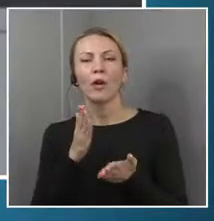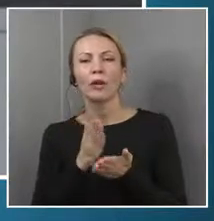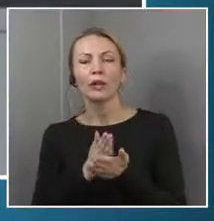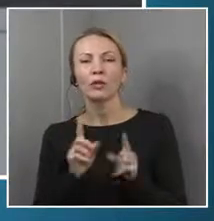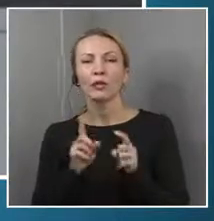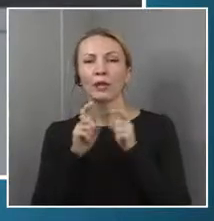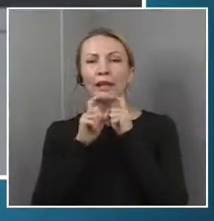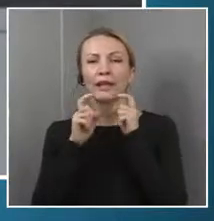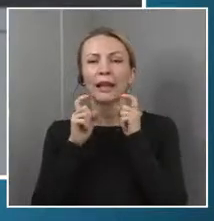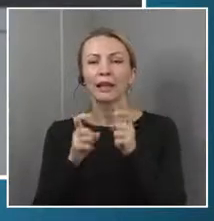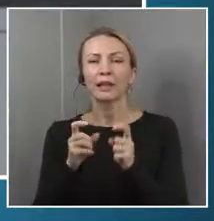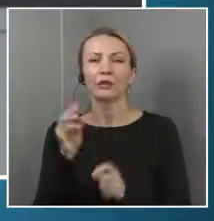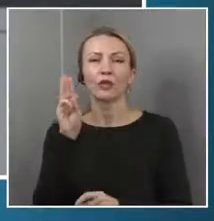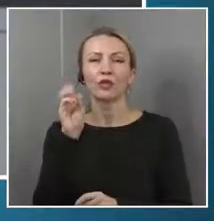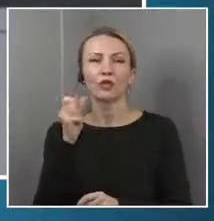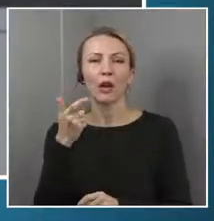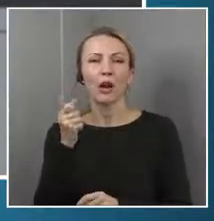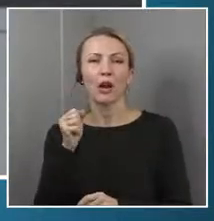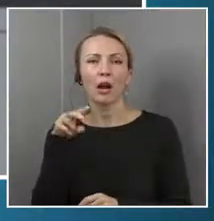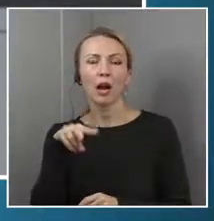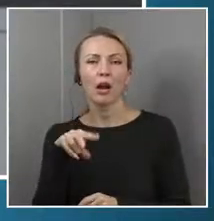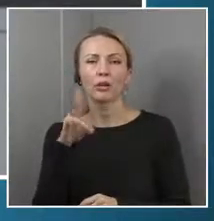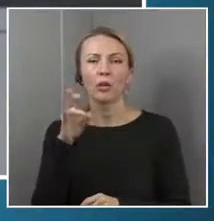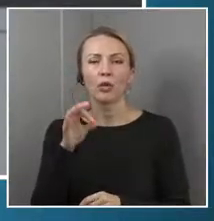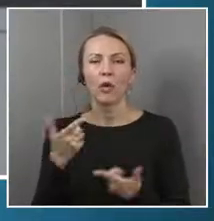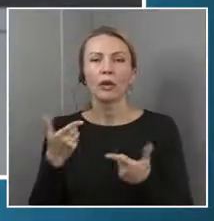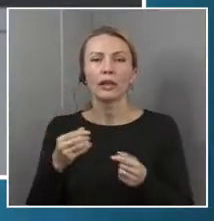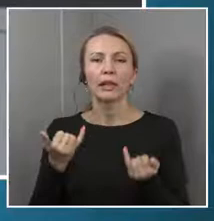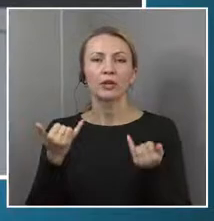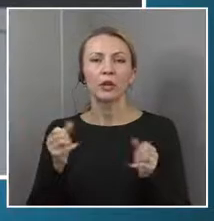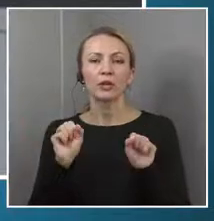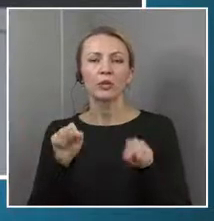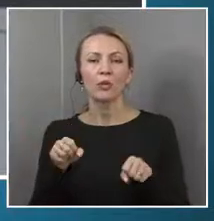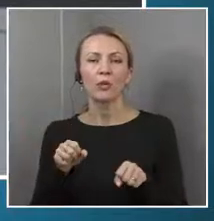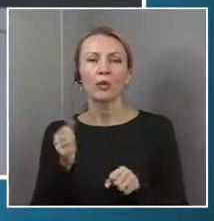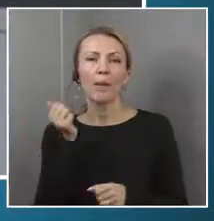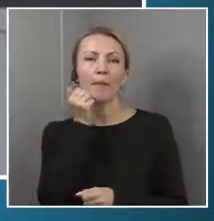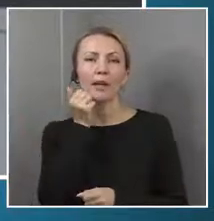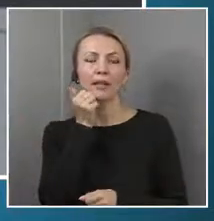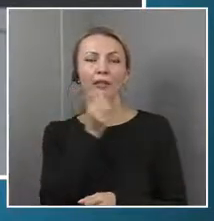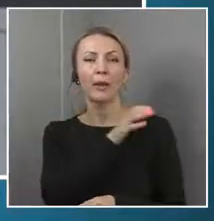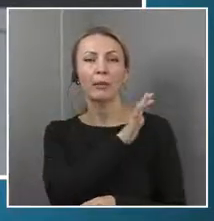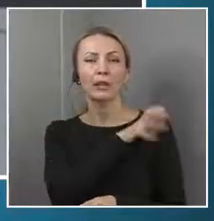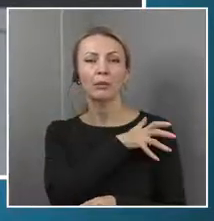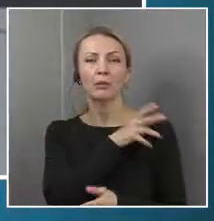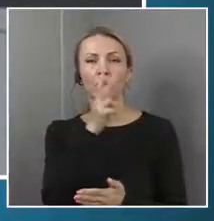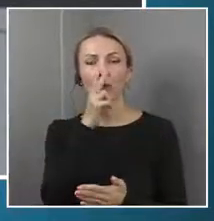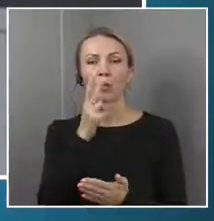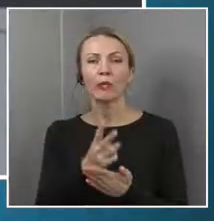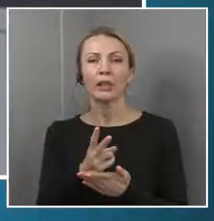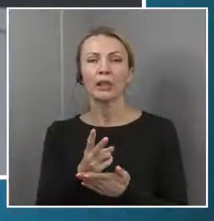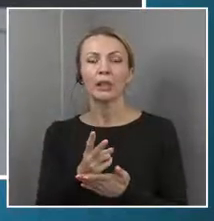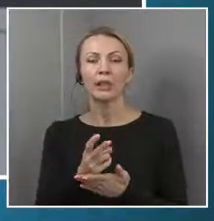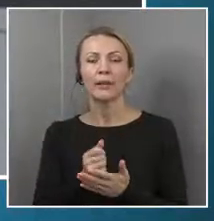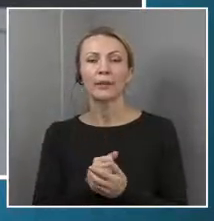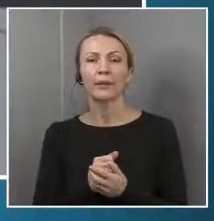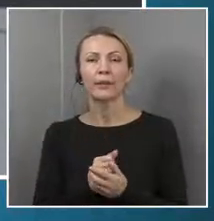Yes, before the revolution, there were interiors, and we have photographs, but it all ended